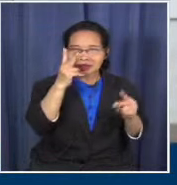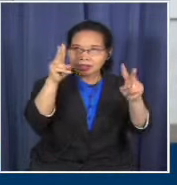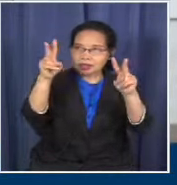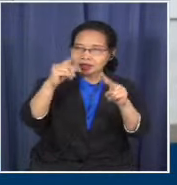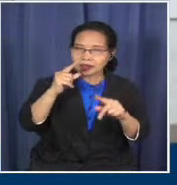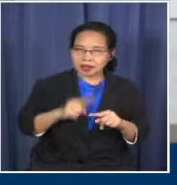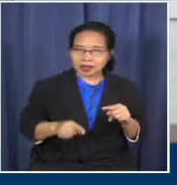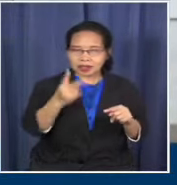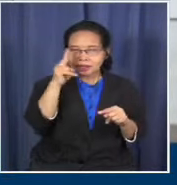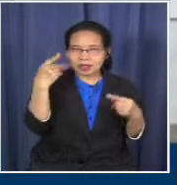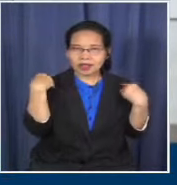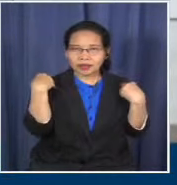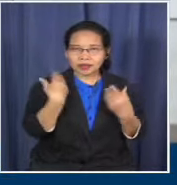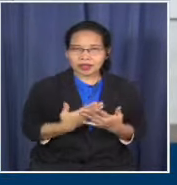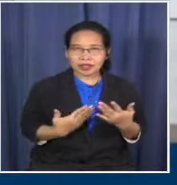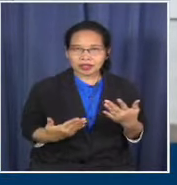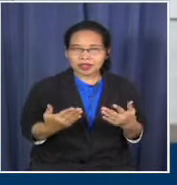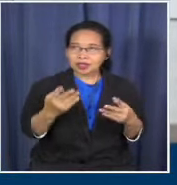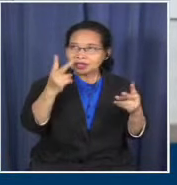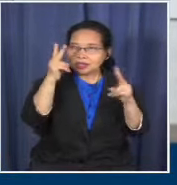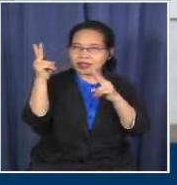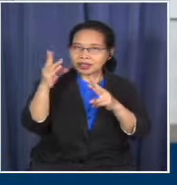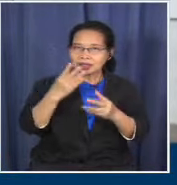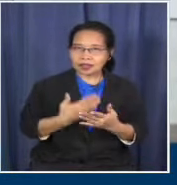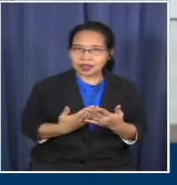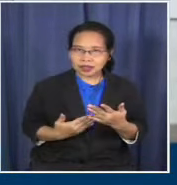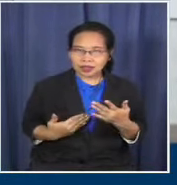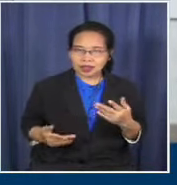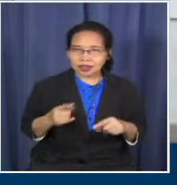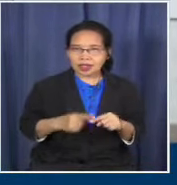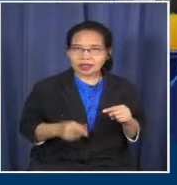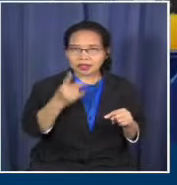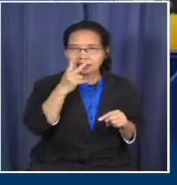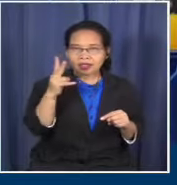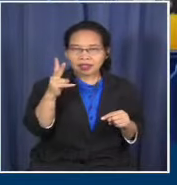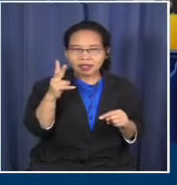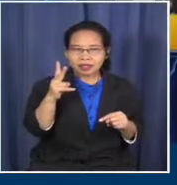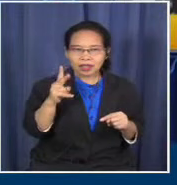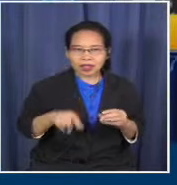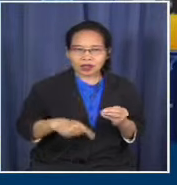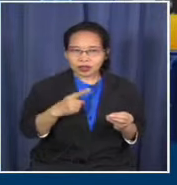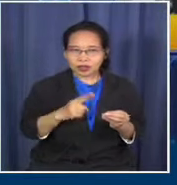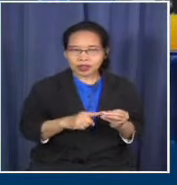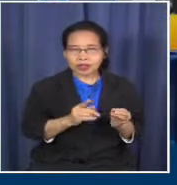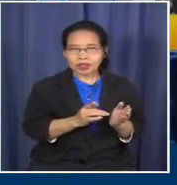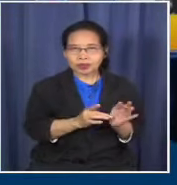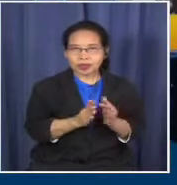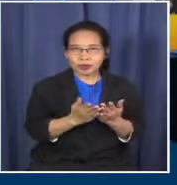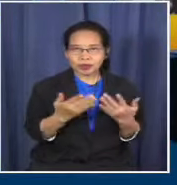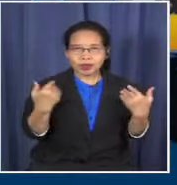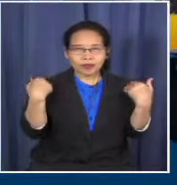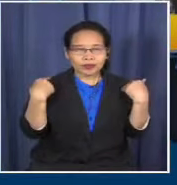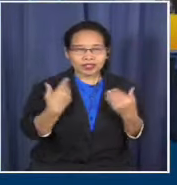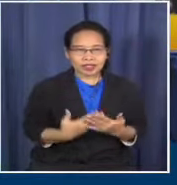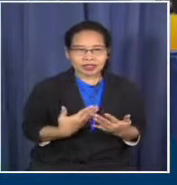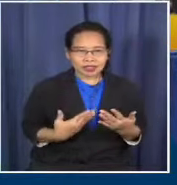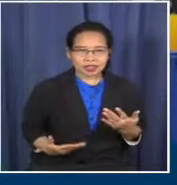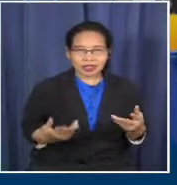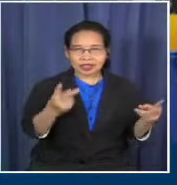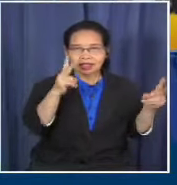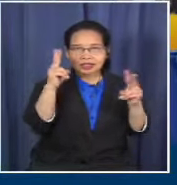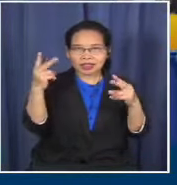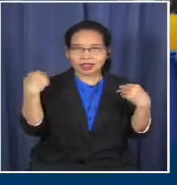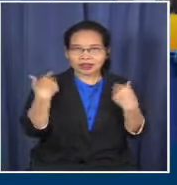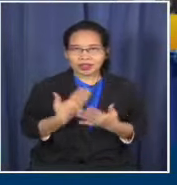which are visible, there are things which are invisible. And according to the Bible, merong mga bagay na nakikita,